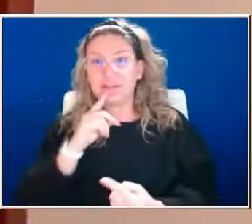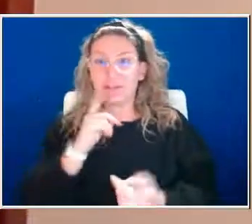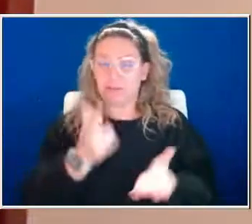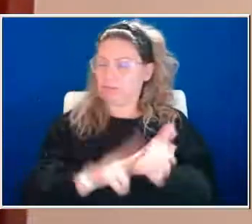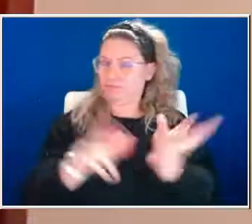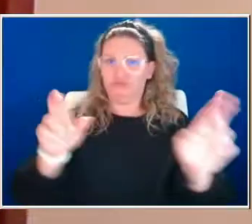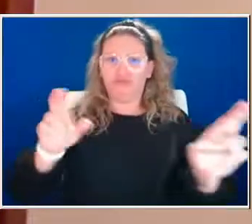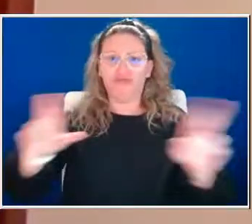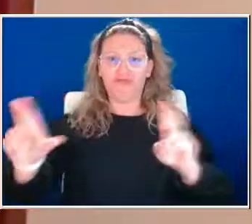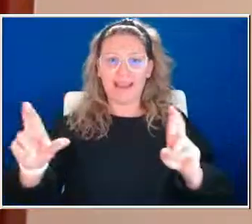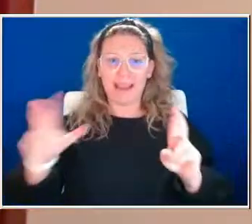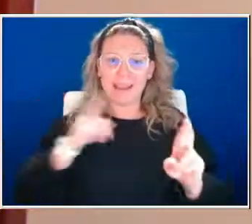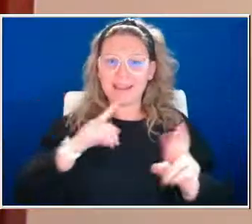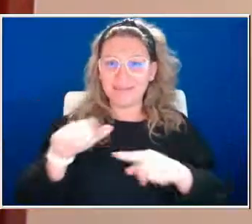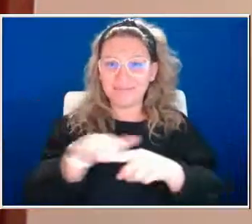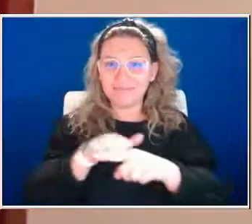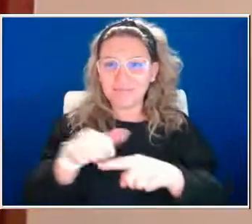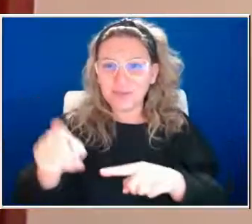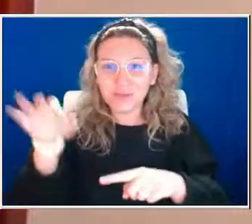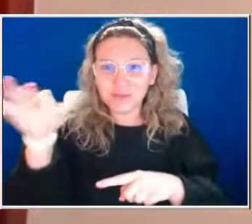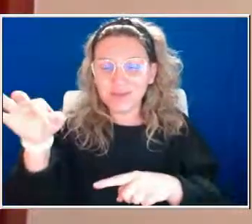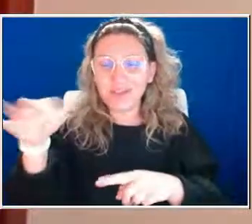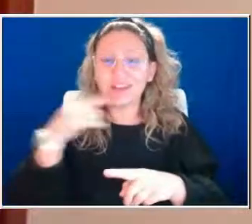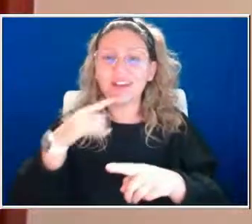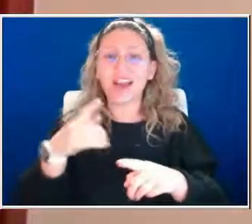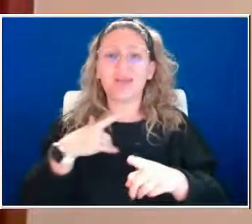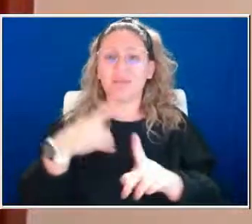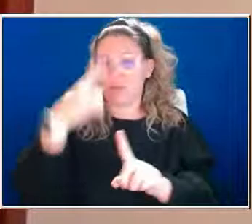of a situation for me, where I'd definitely rather be